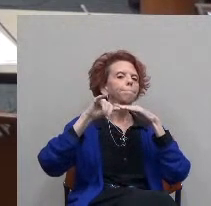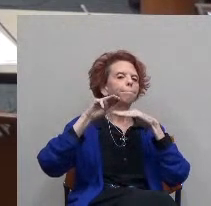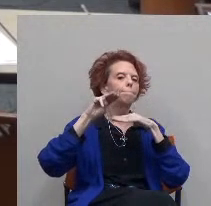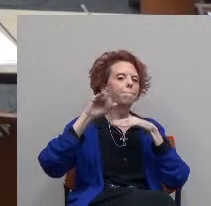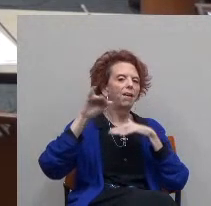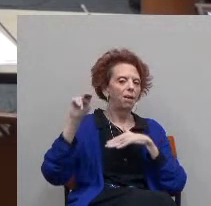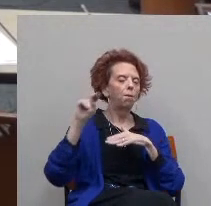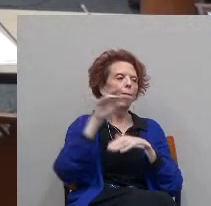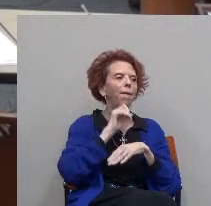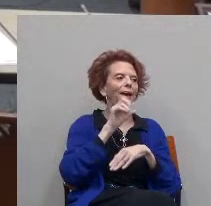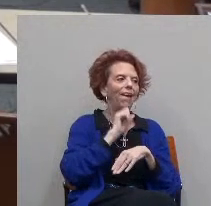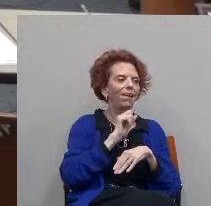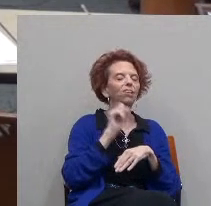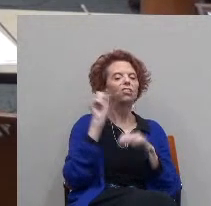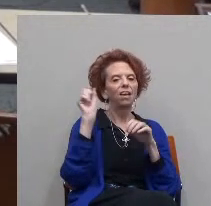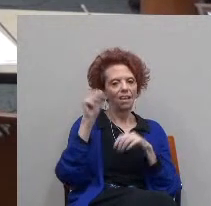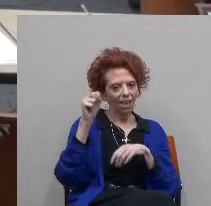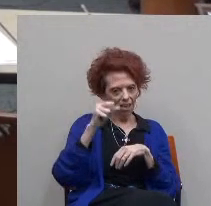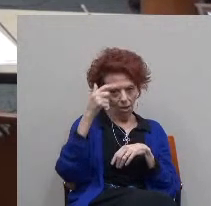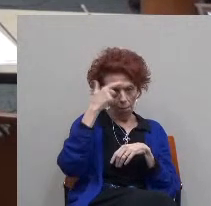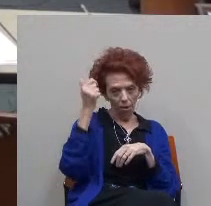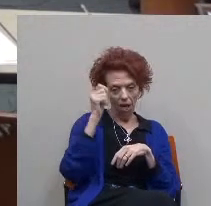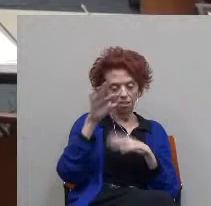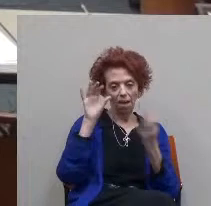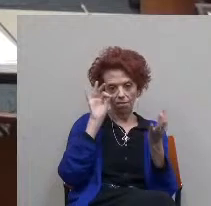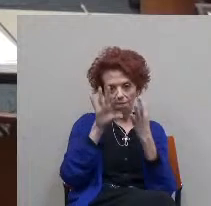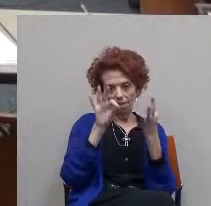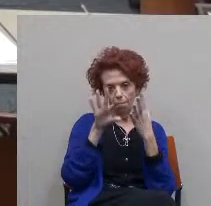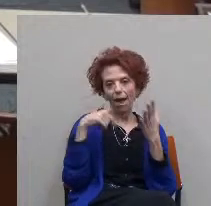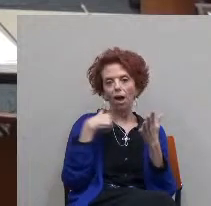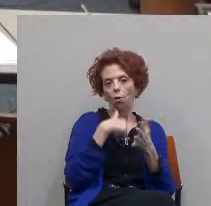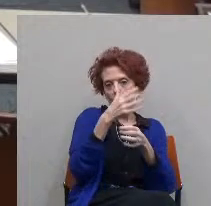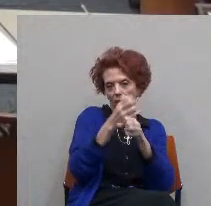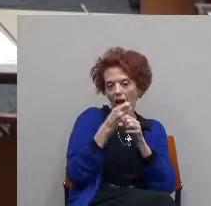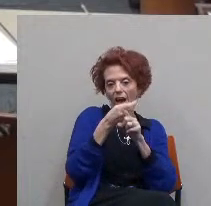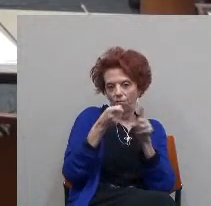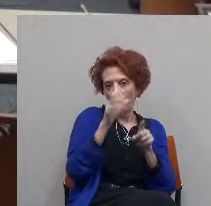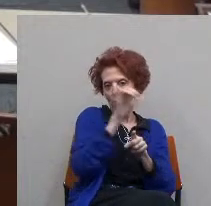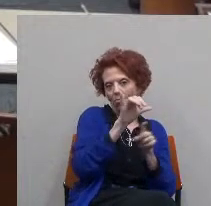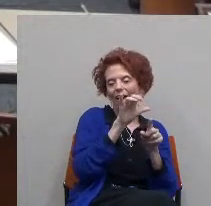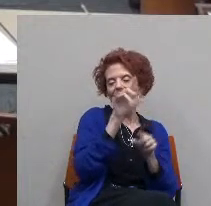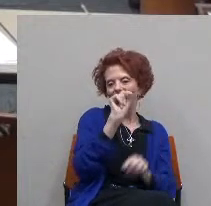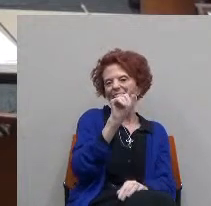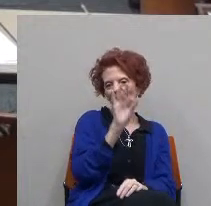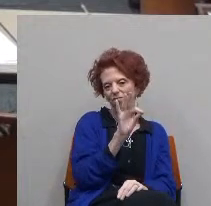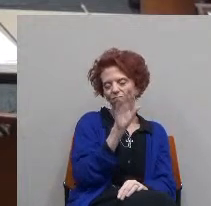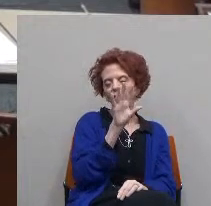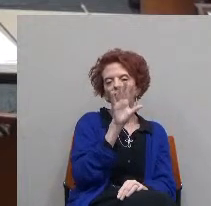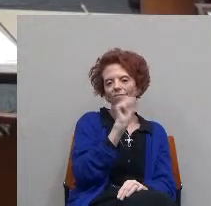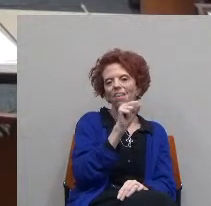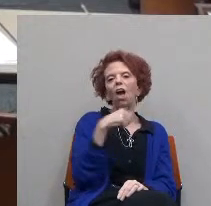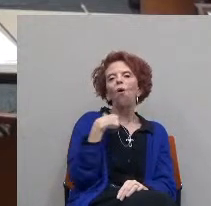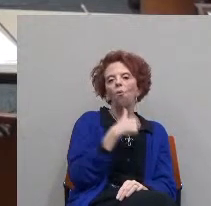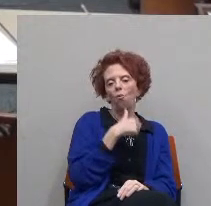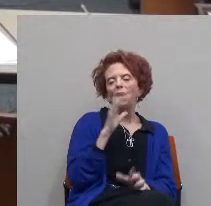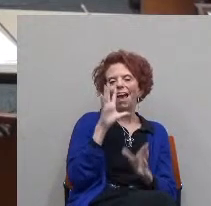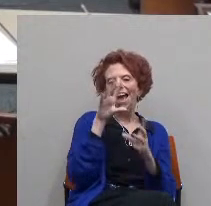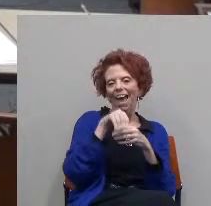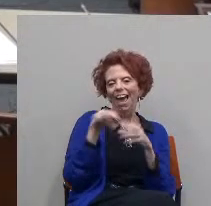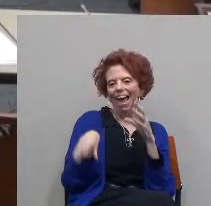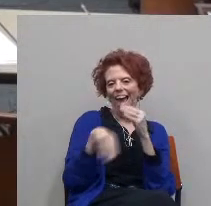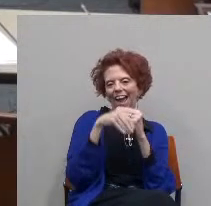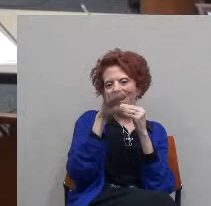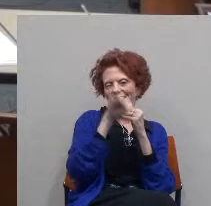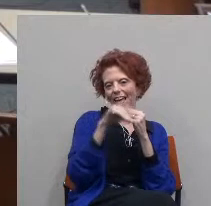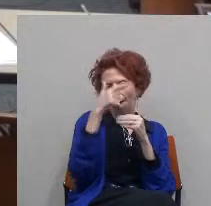evidently something was worked out. Yes, because of the feedback we received from the Teacher Recruitment and Retention Task Force, we did add in that because we were